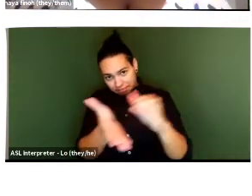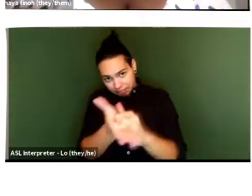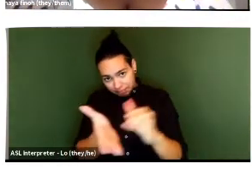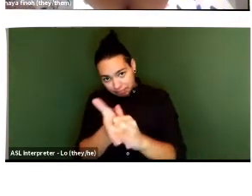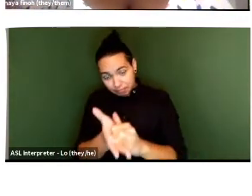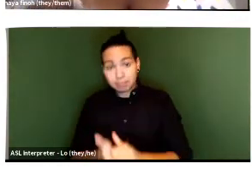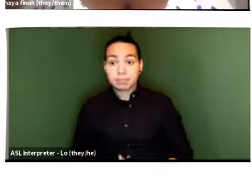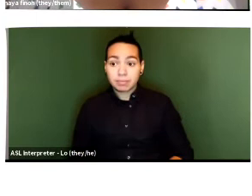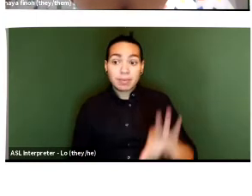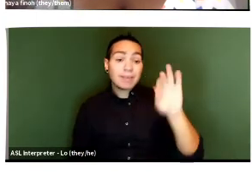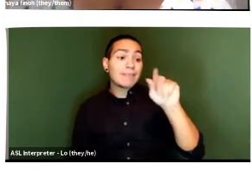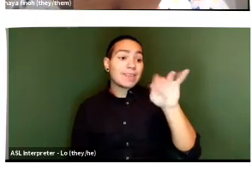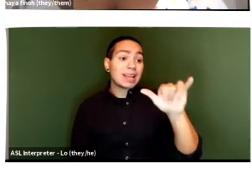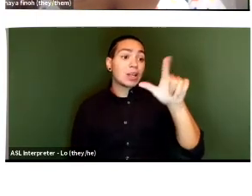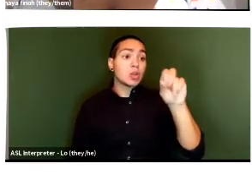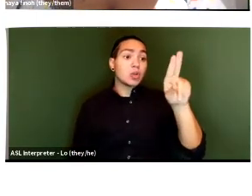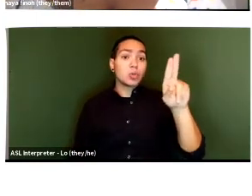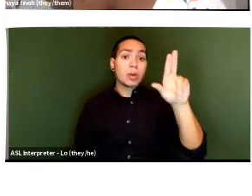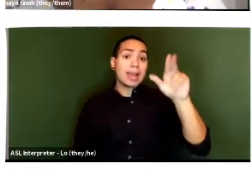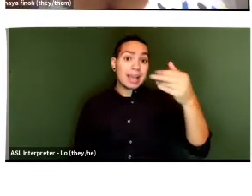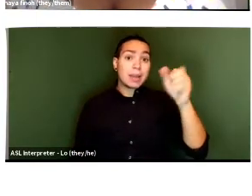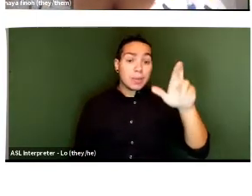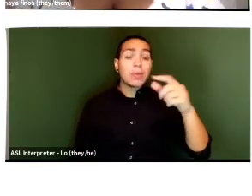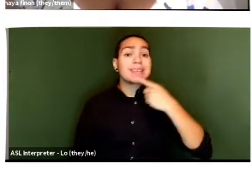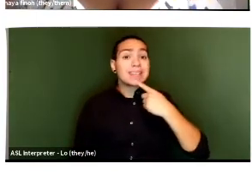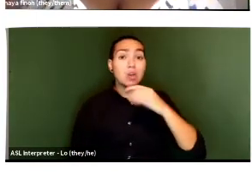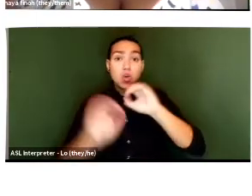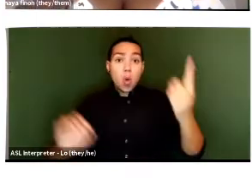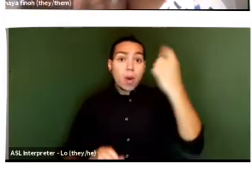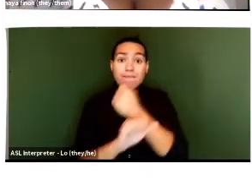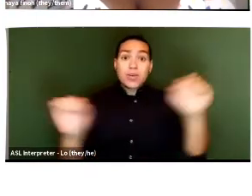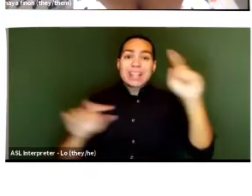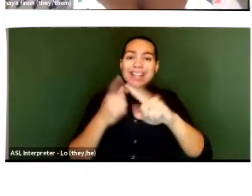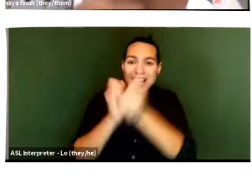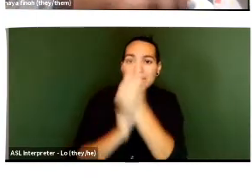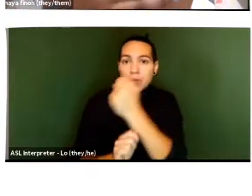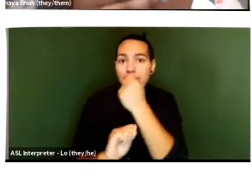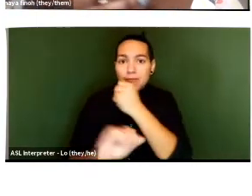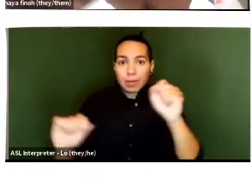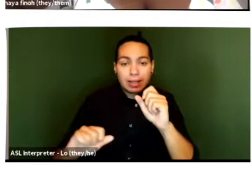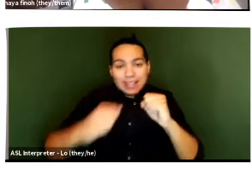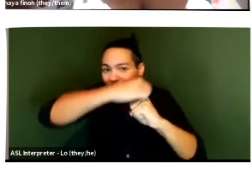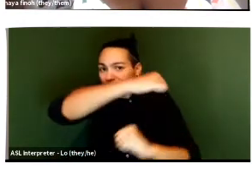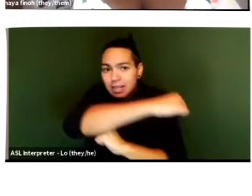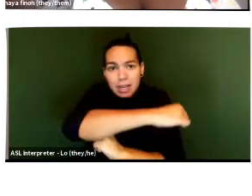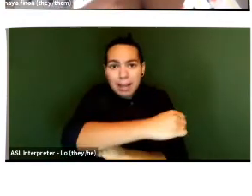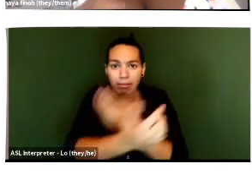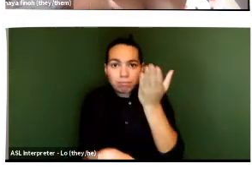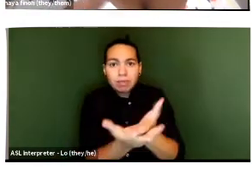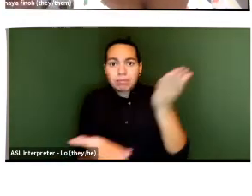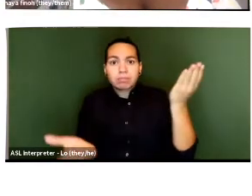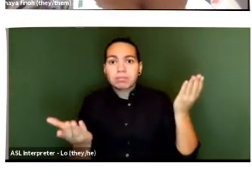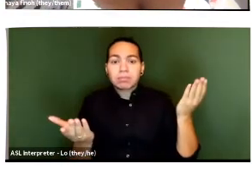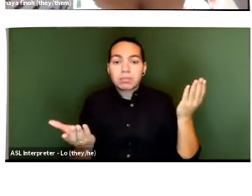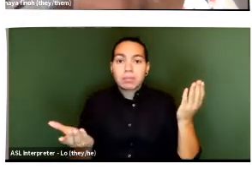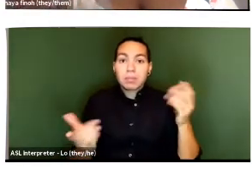Fannie Lou Hamer said that nobody's free until everyone's free, fundamentally. But also, like, these